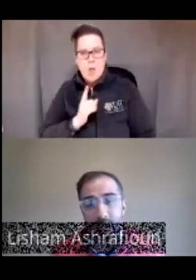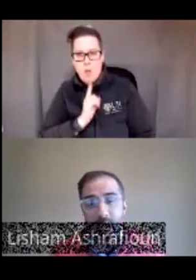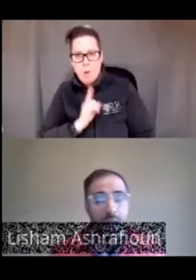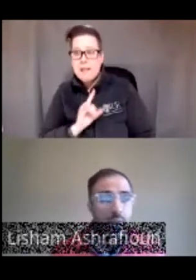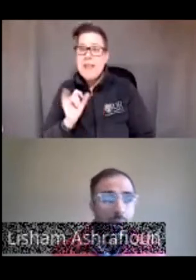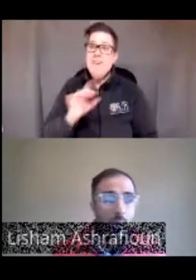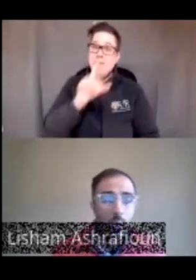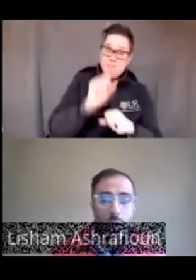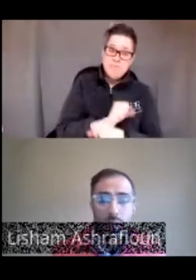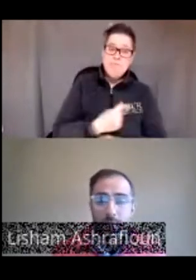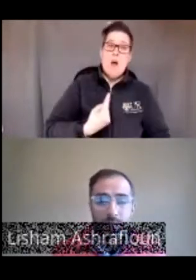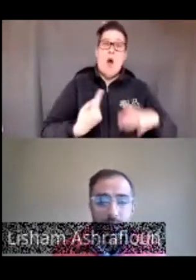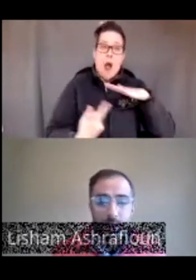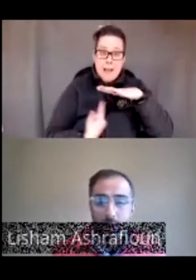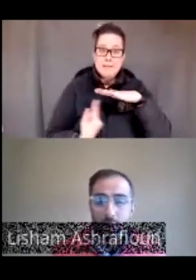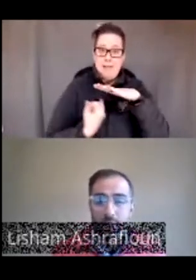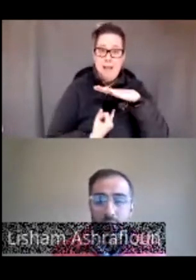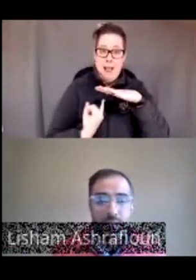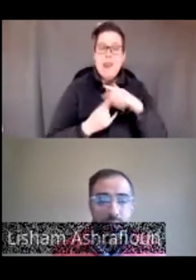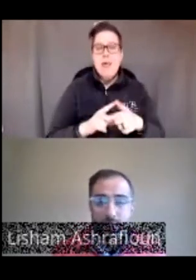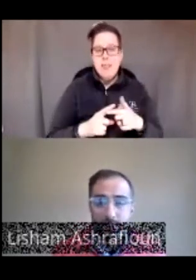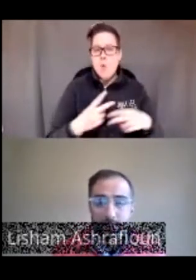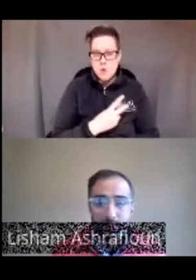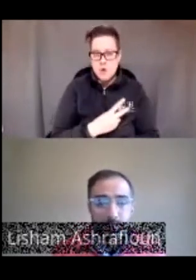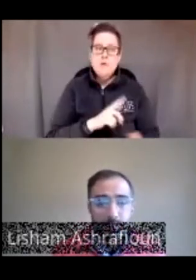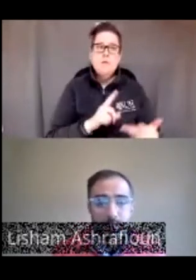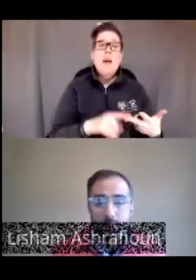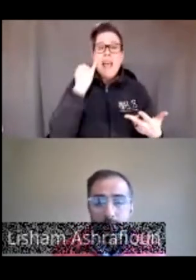isolated, and then people experiencing chronic illnesses.